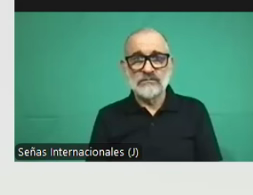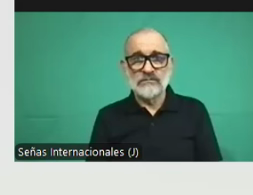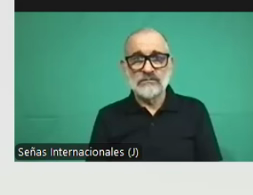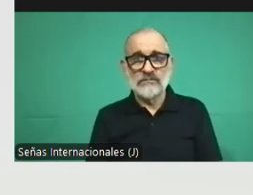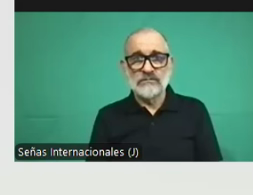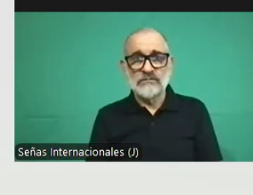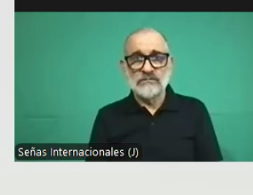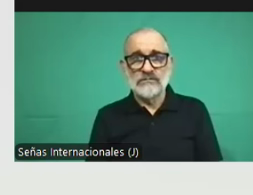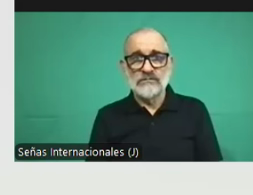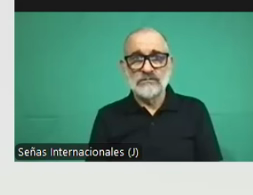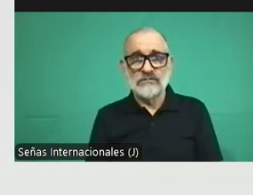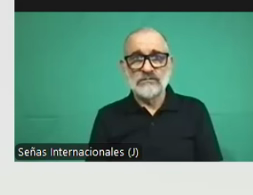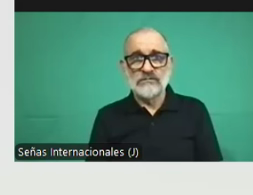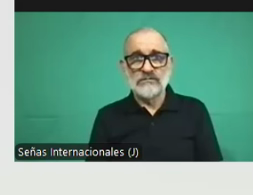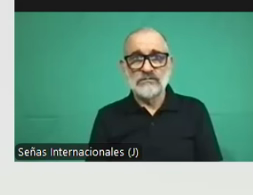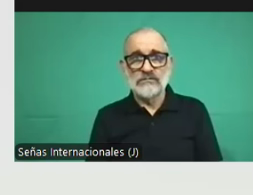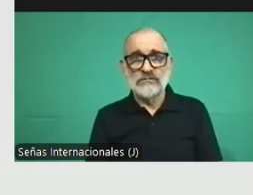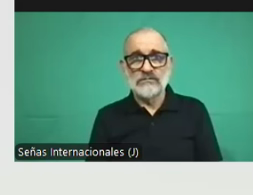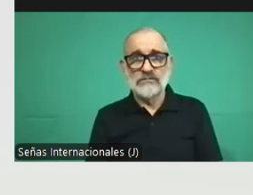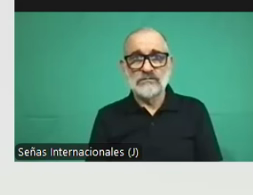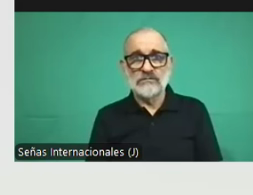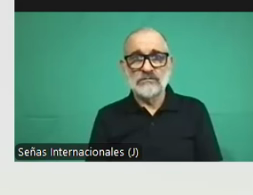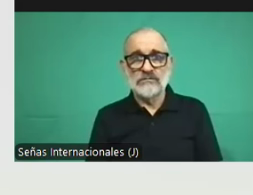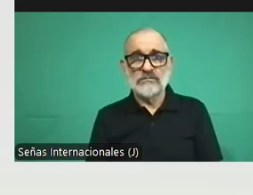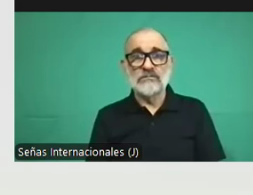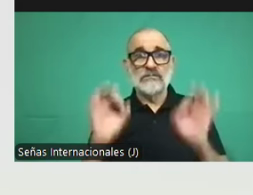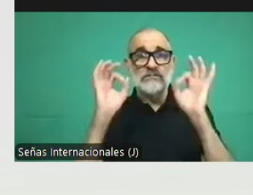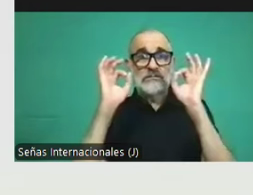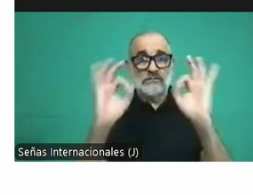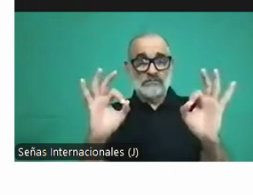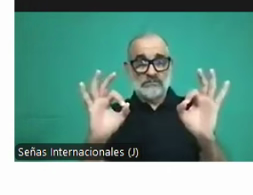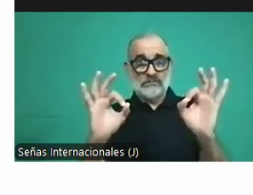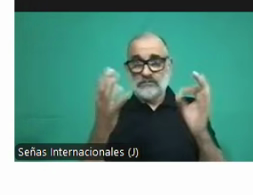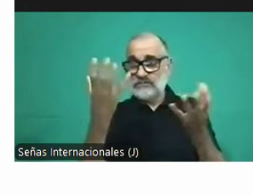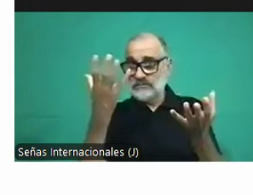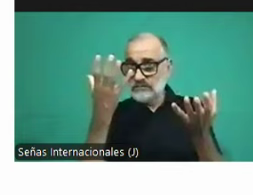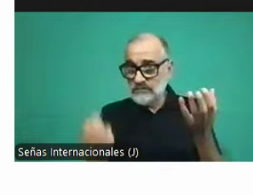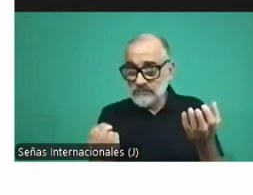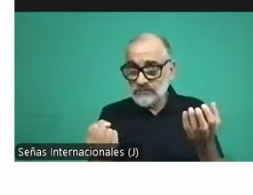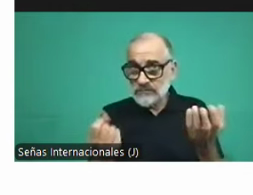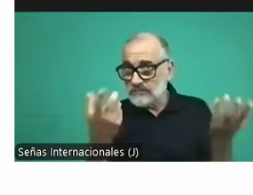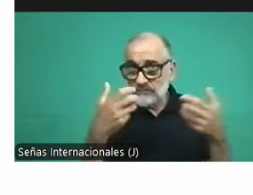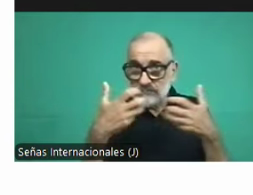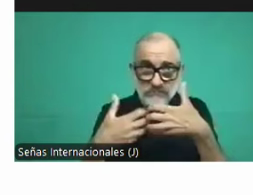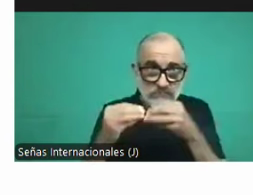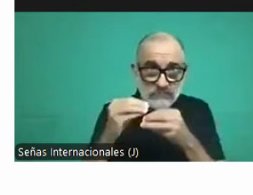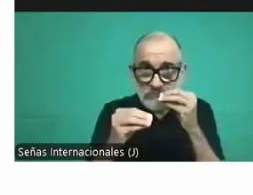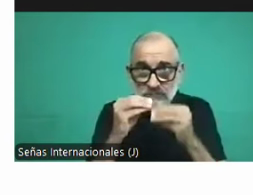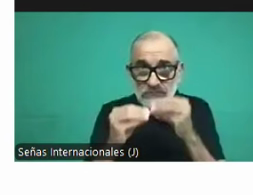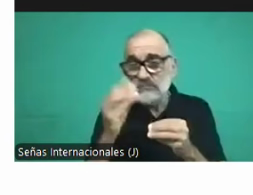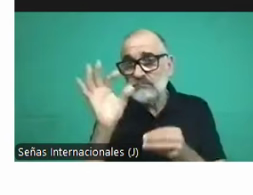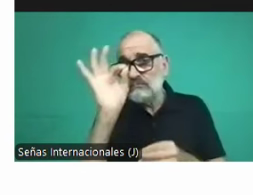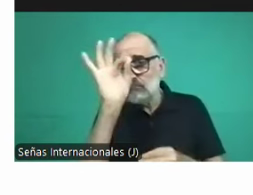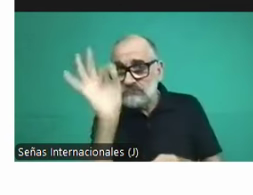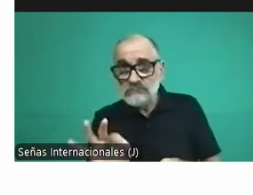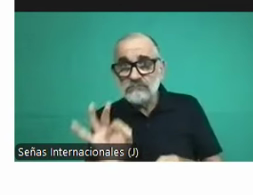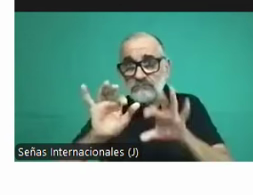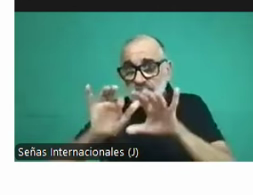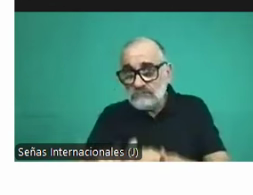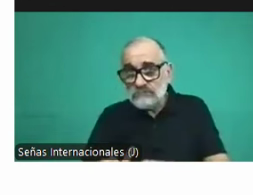Les recordamos nuevamente también si tienen alguna We would like consulta to en el remind you, if chat, anyone has siempre any question in the escuchar chat, los we are participantes of también course always willing enriquece to hear